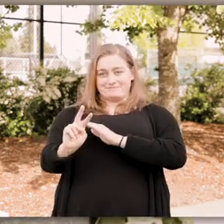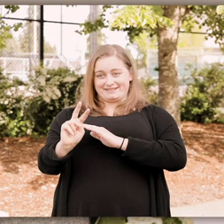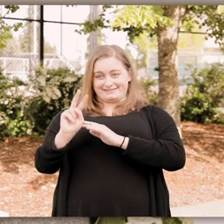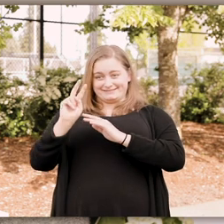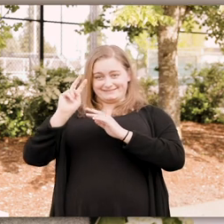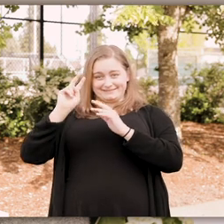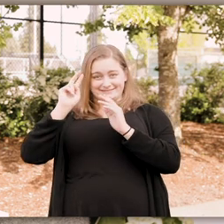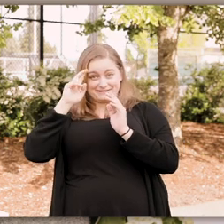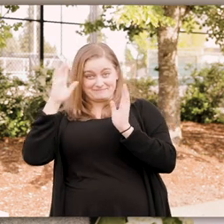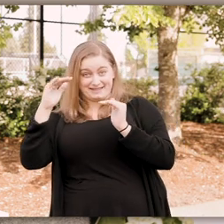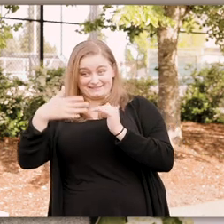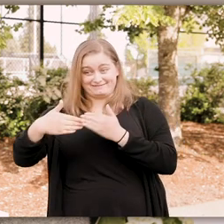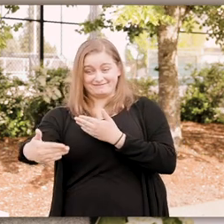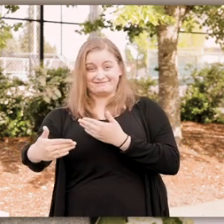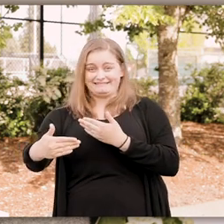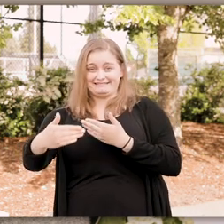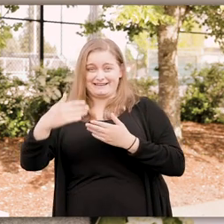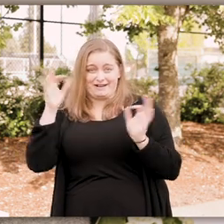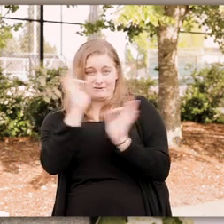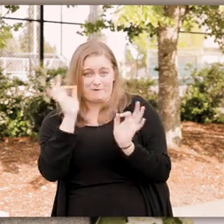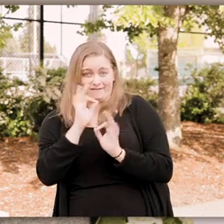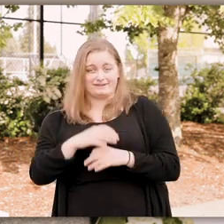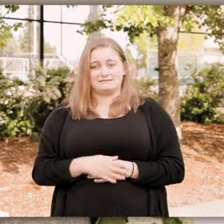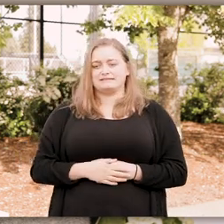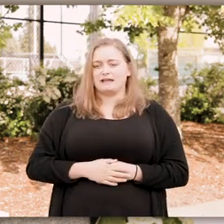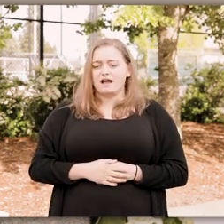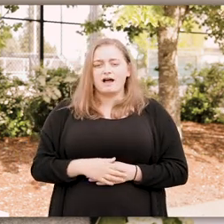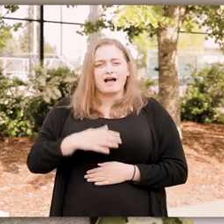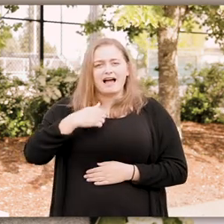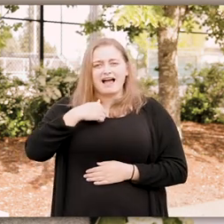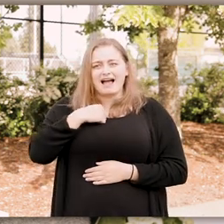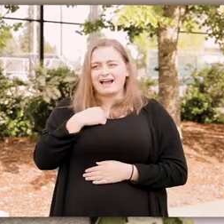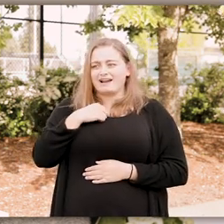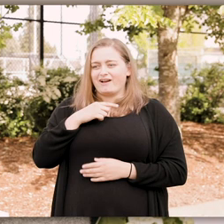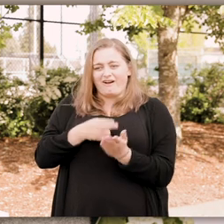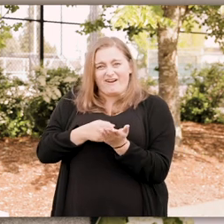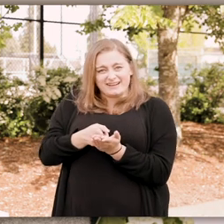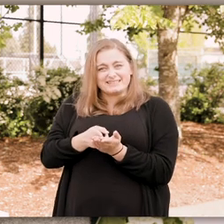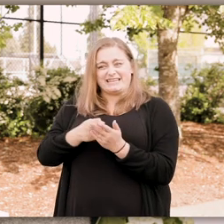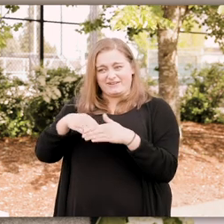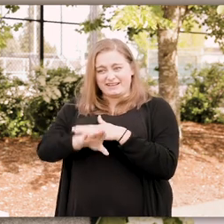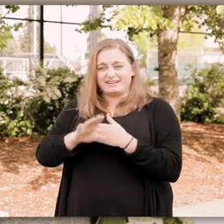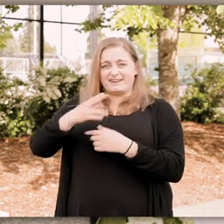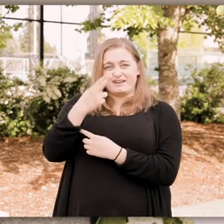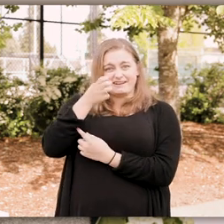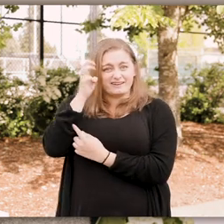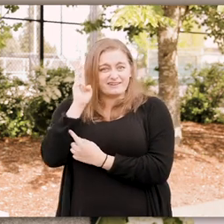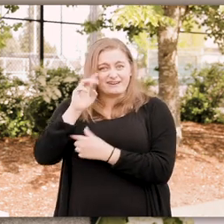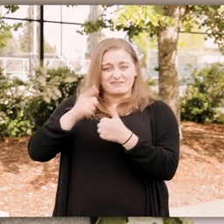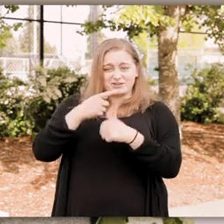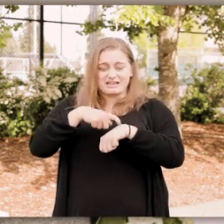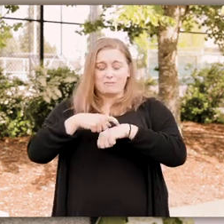accurately expressed my terror in walking through the doors of Woodway for the first time. A school 16 times bigger than I'd ever seen, and seniors like